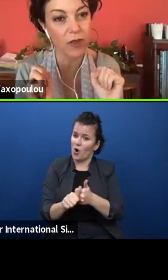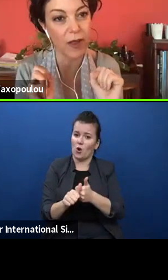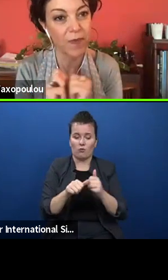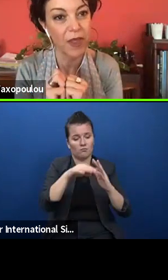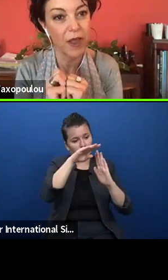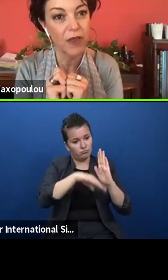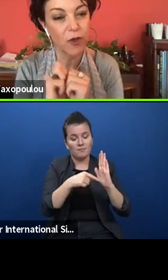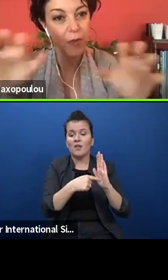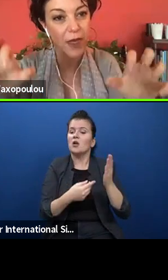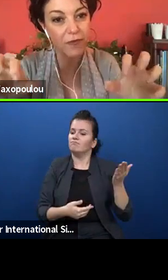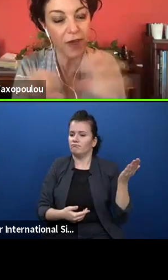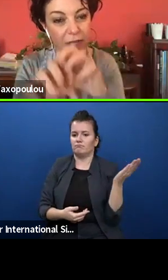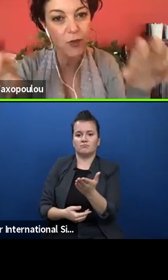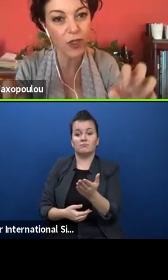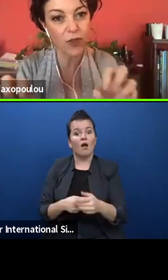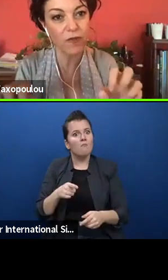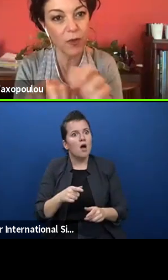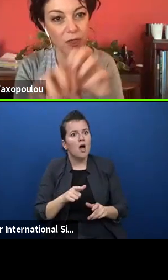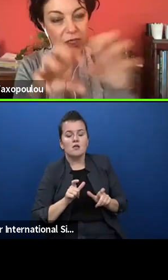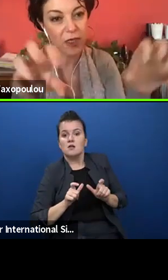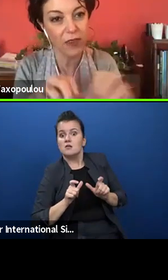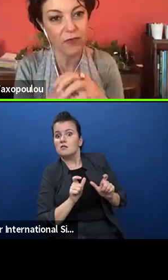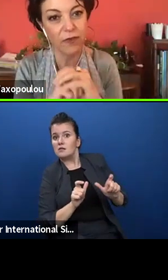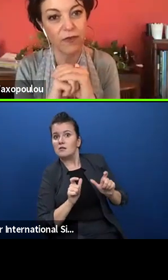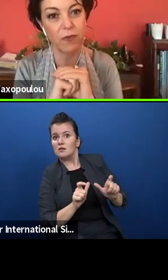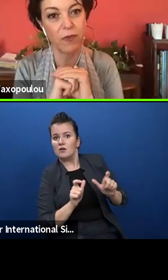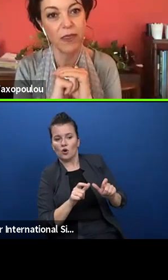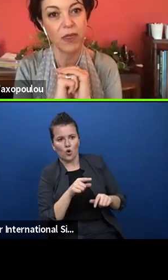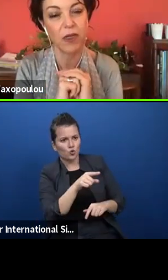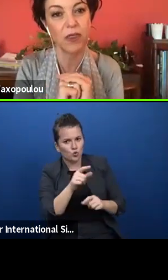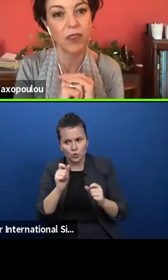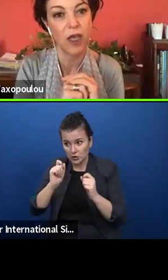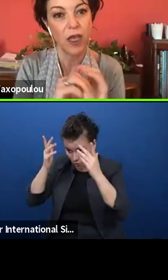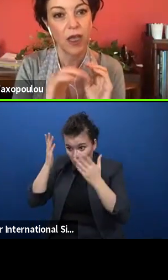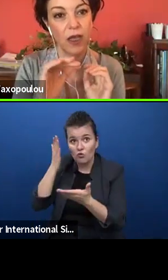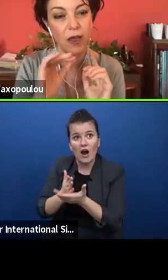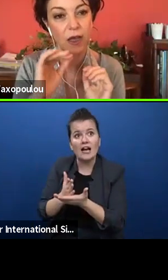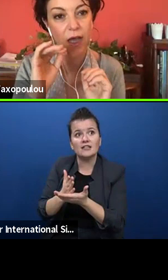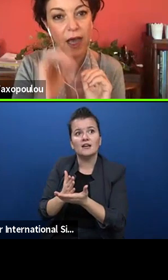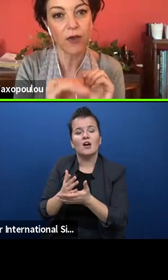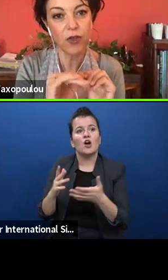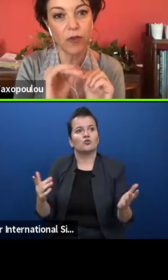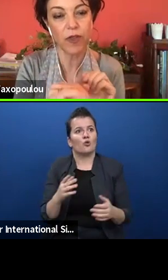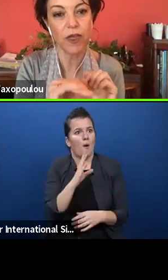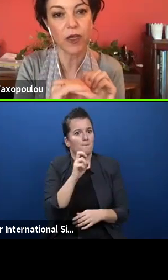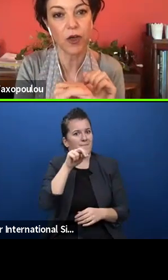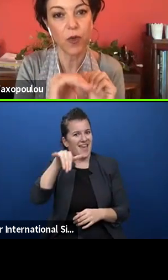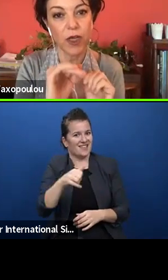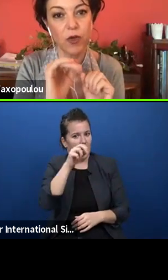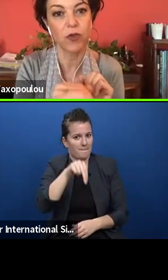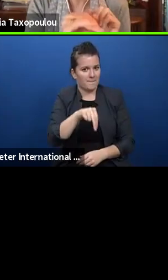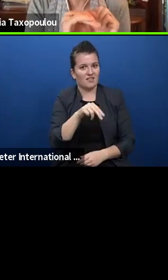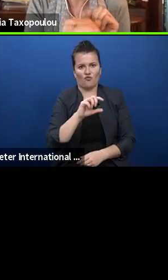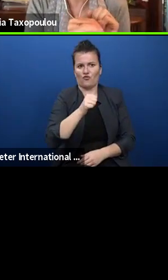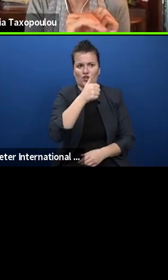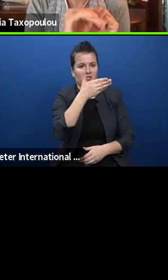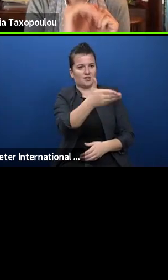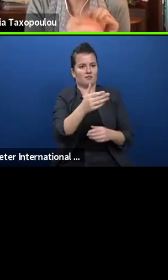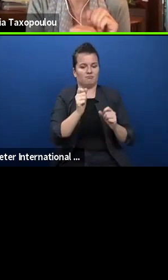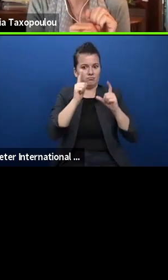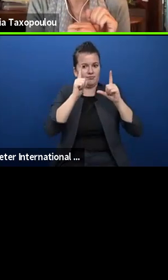thought. So my final question to everybody, starting from Benjamin, is how do you think we could